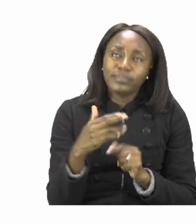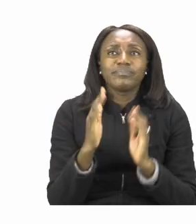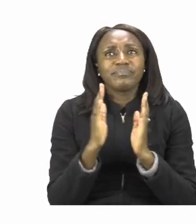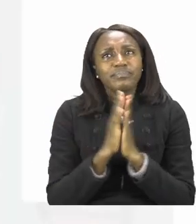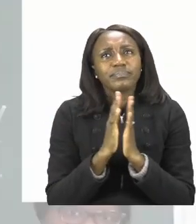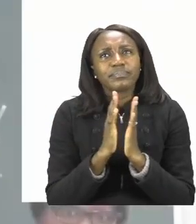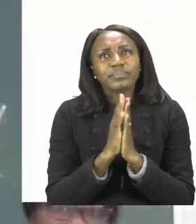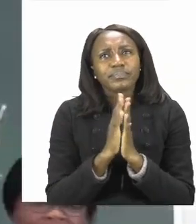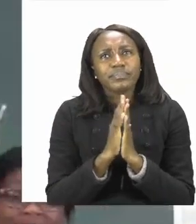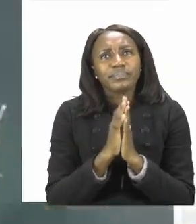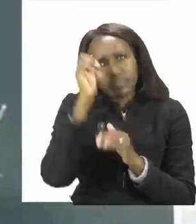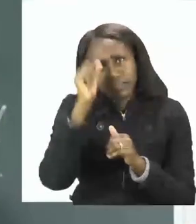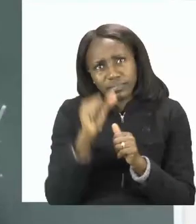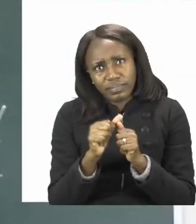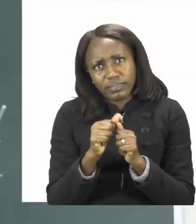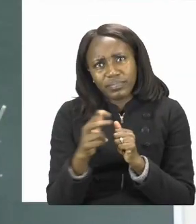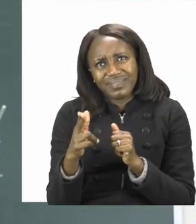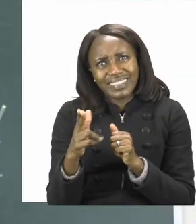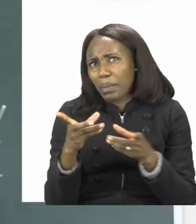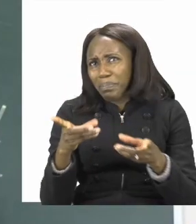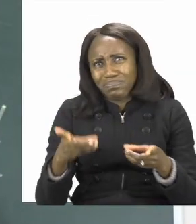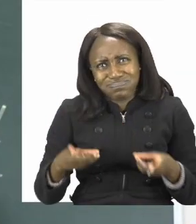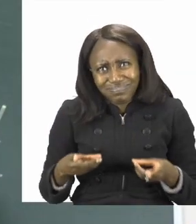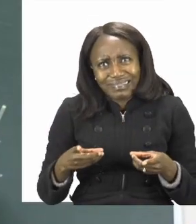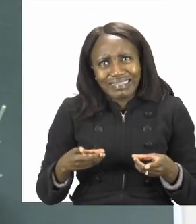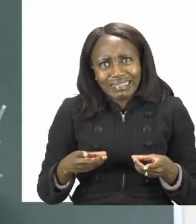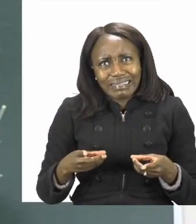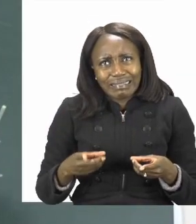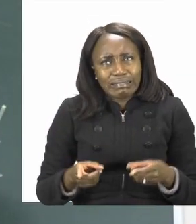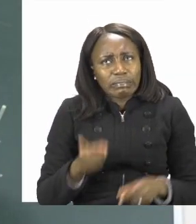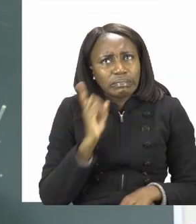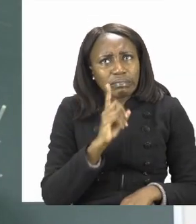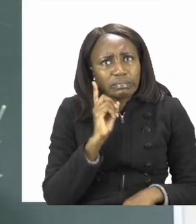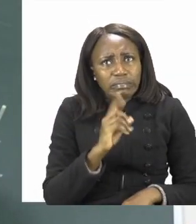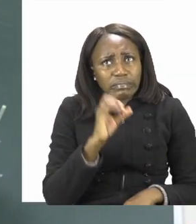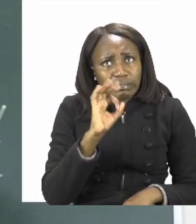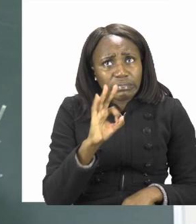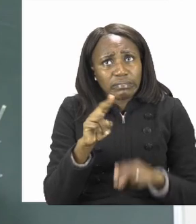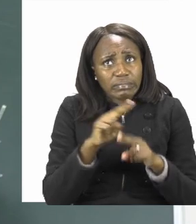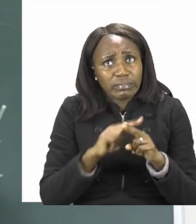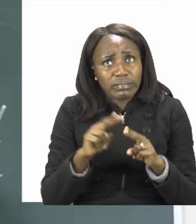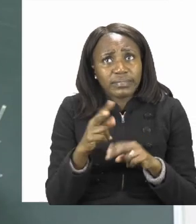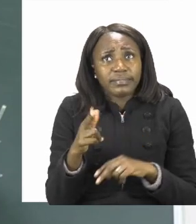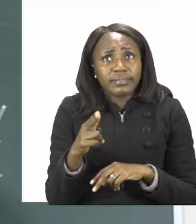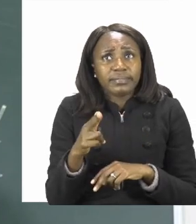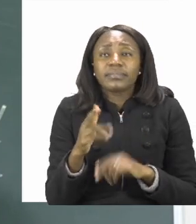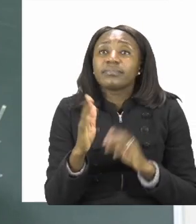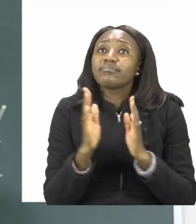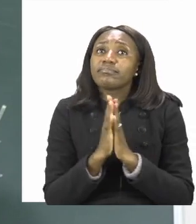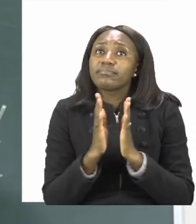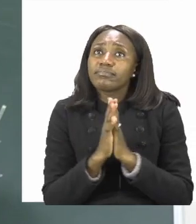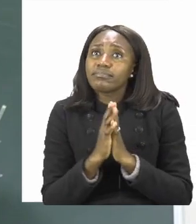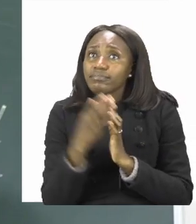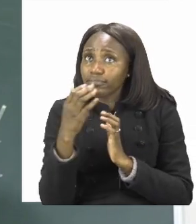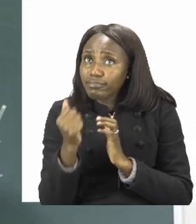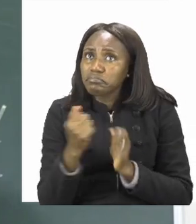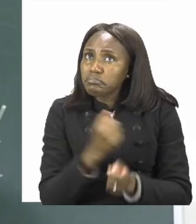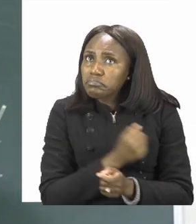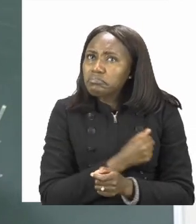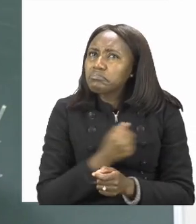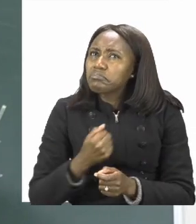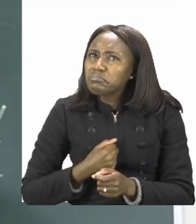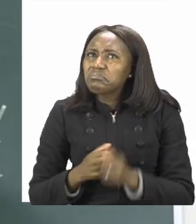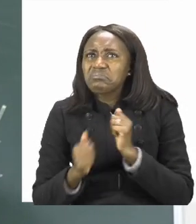a pair of scissors can be very dangerous. If you're going to use a pair of scissors, make sure that there is an adult in